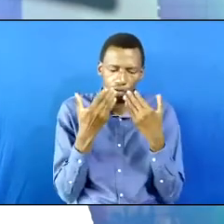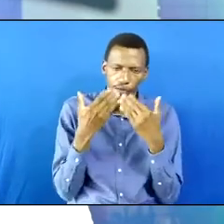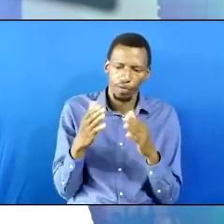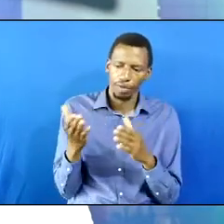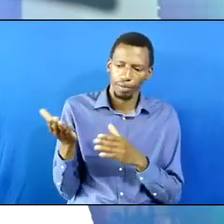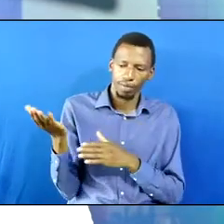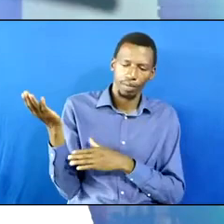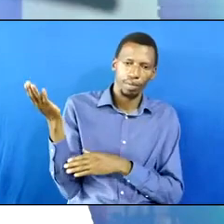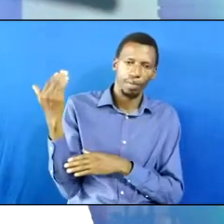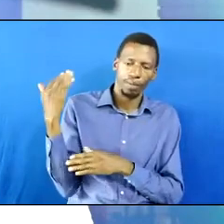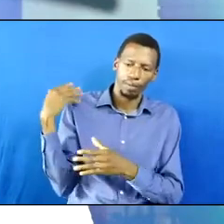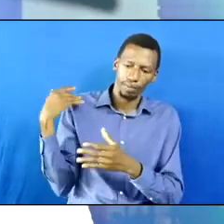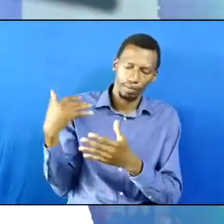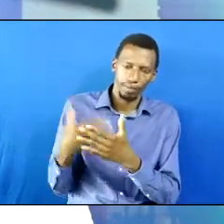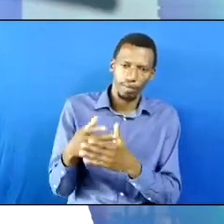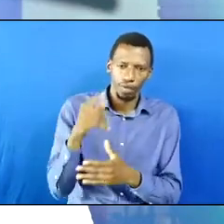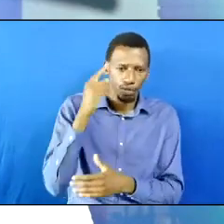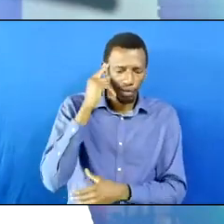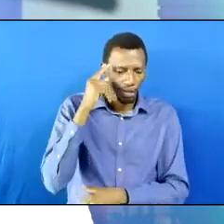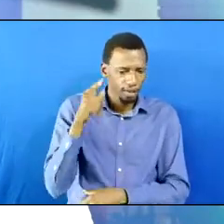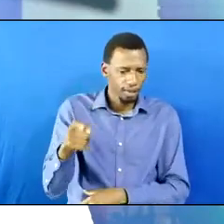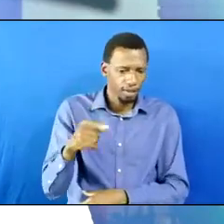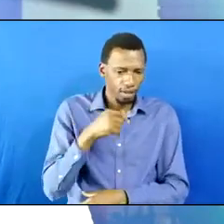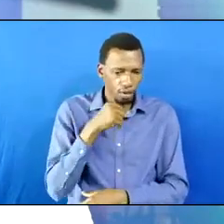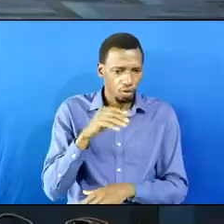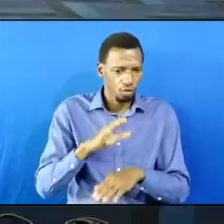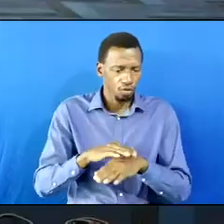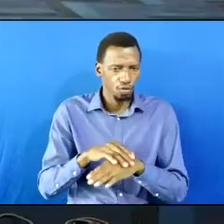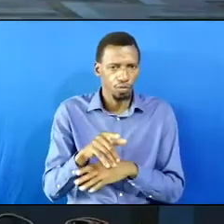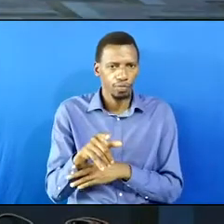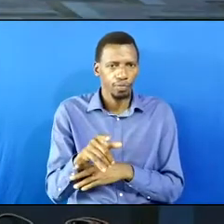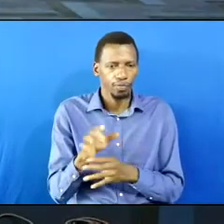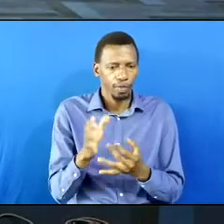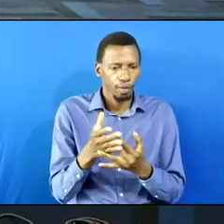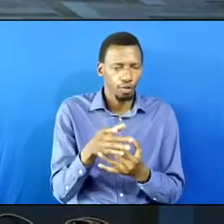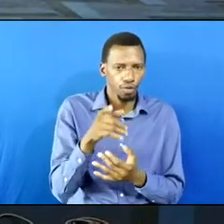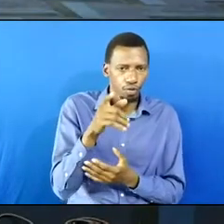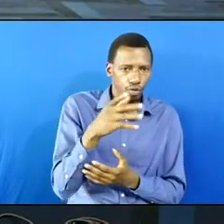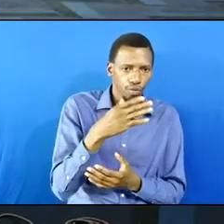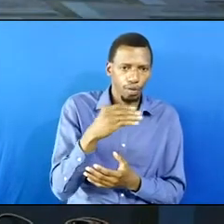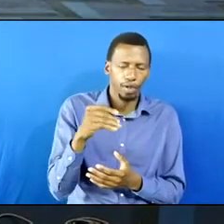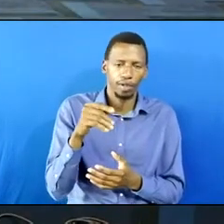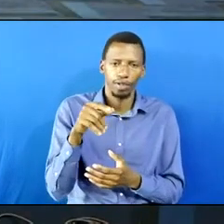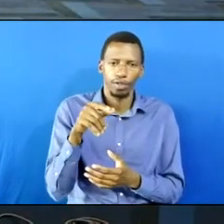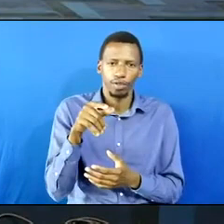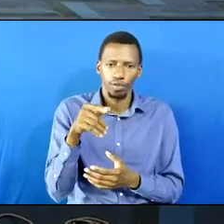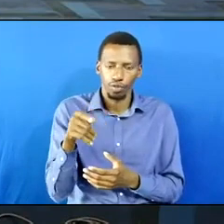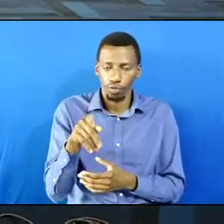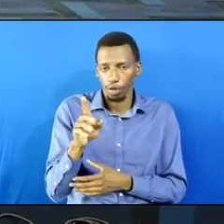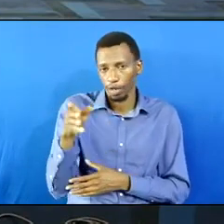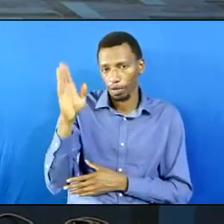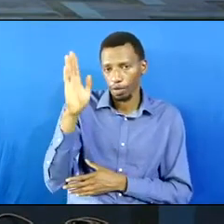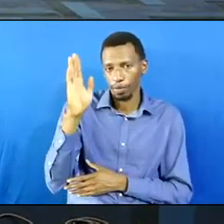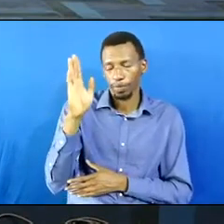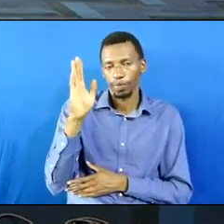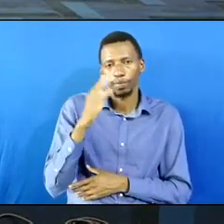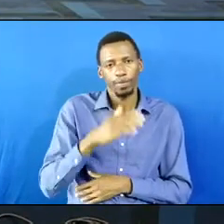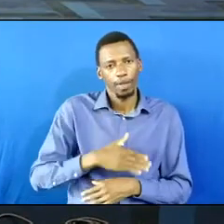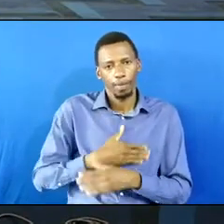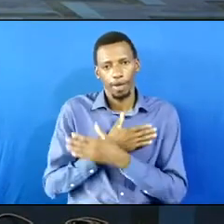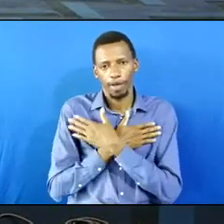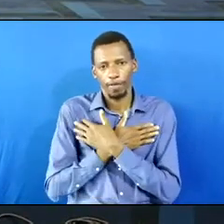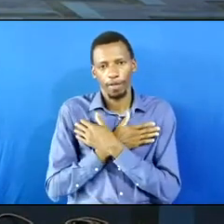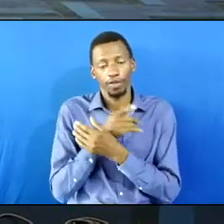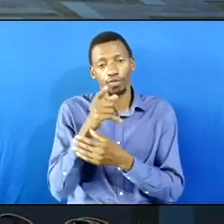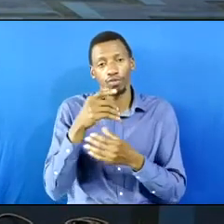quarter, which you see it like, is a stumbling block between your relationship with your Savior, my friends, you